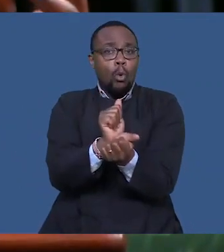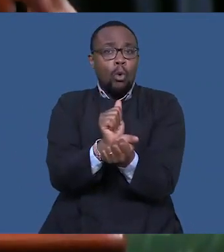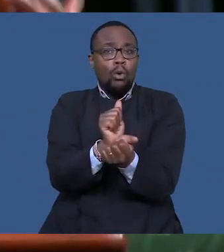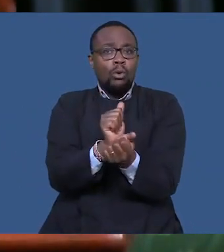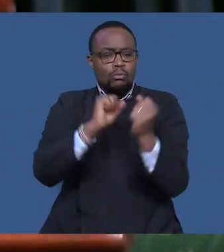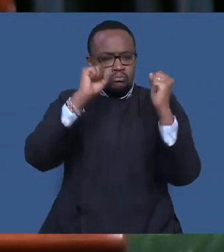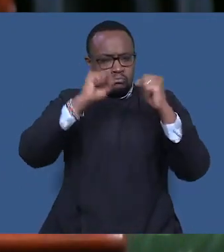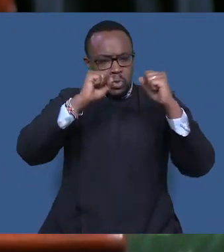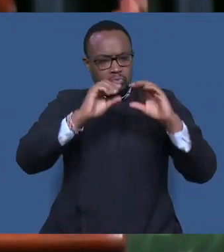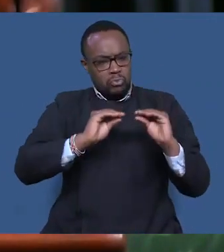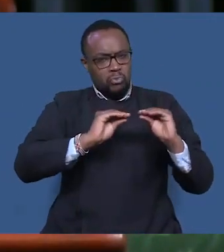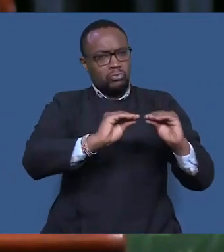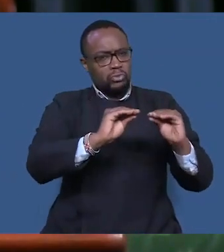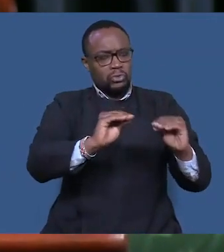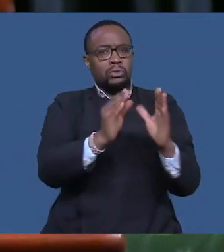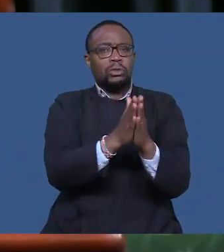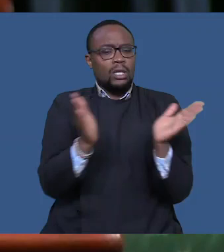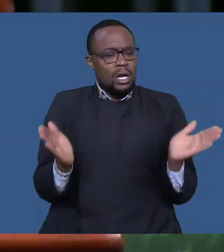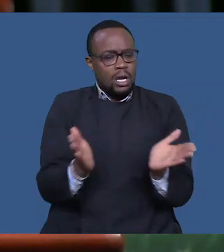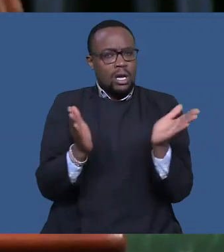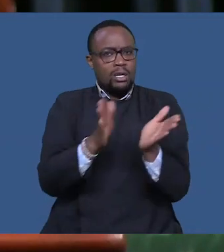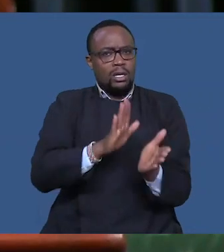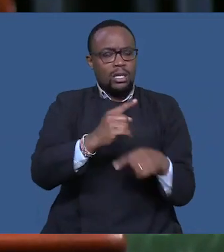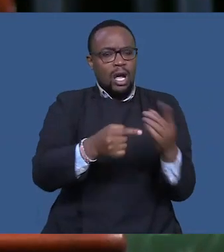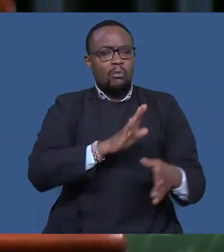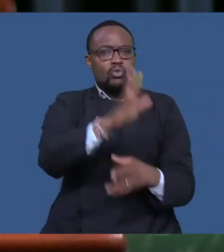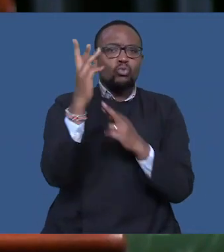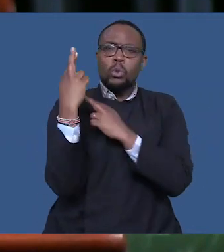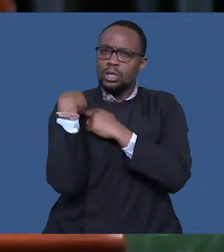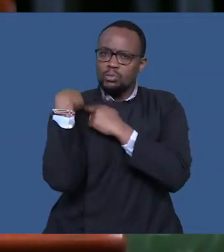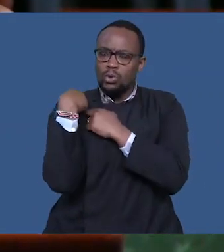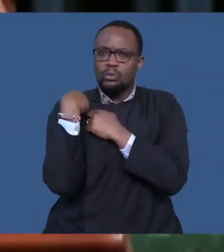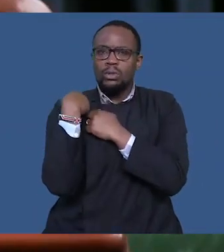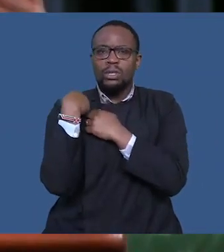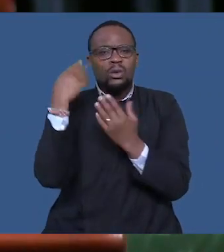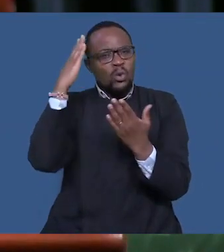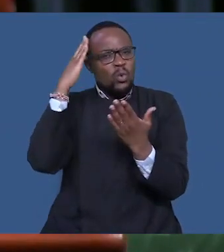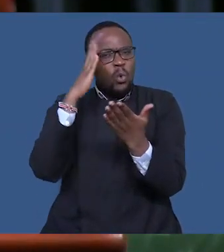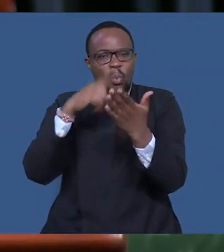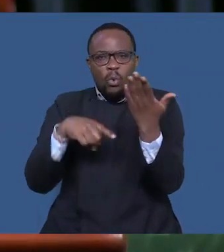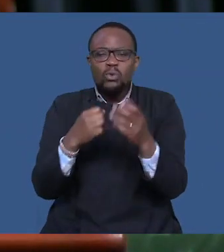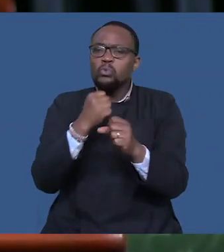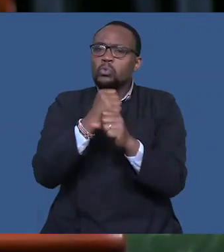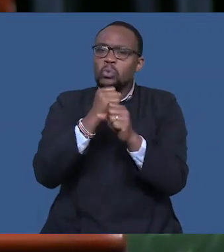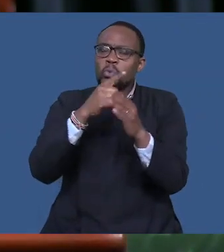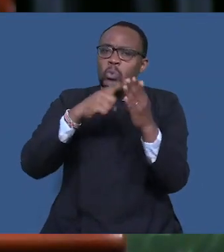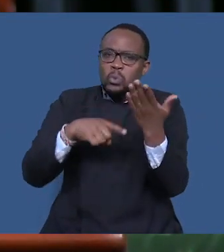was able to actually encourage him that this is what you are to do, this is what you are to look out for, and most importantly,